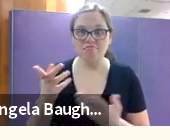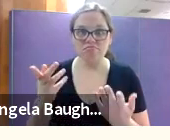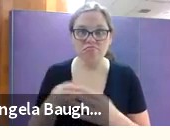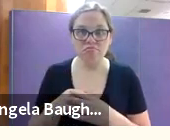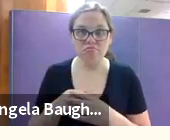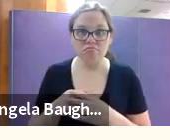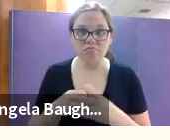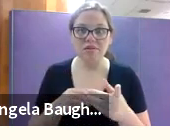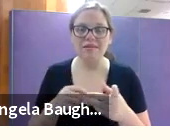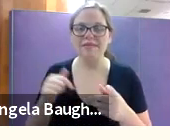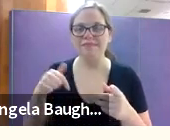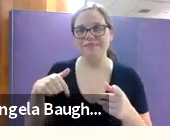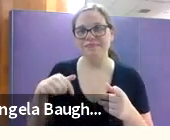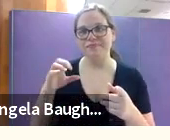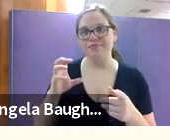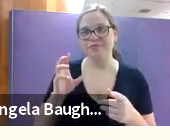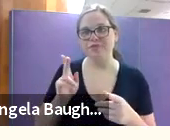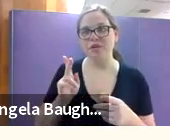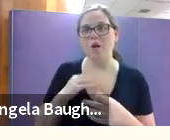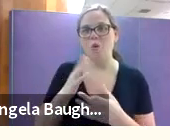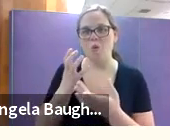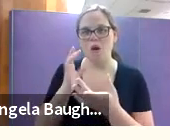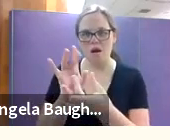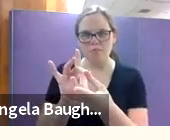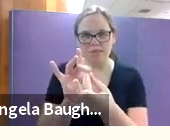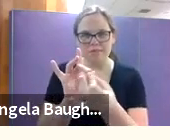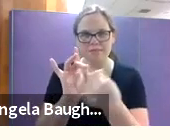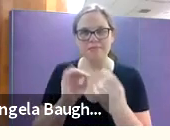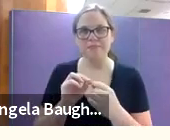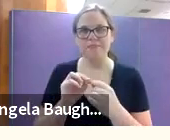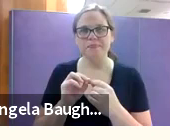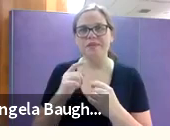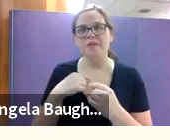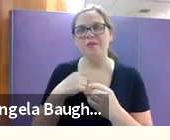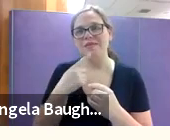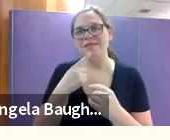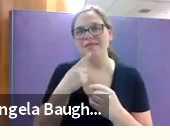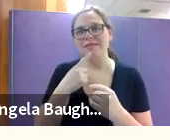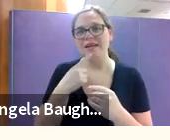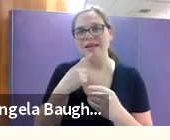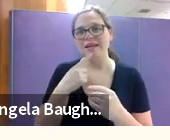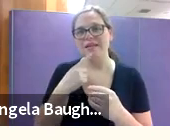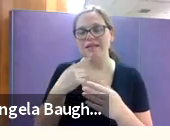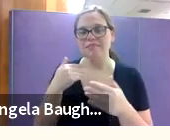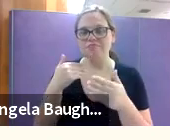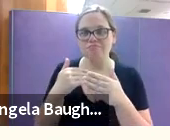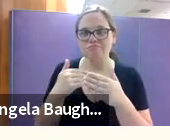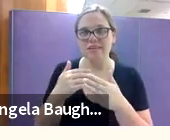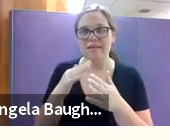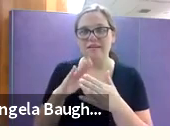This is Chuck. Just a comment that obviously at the very end of the schedule, we can